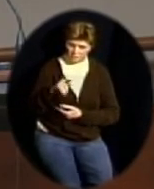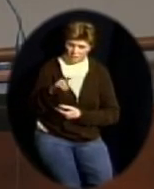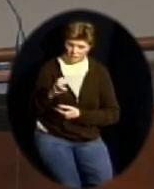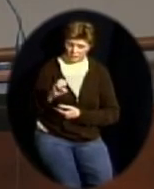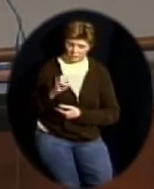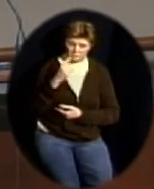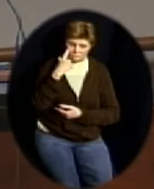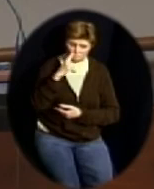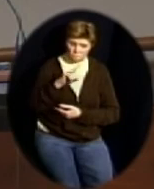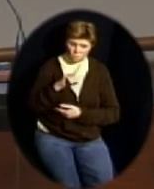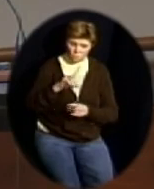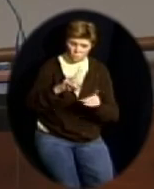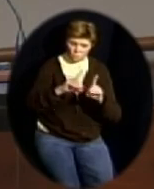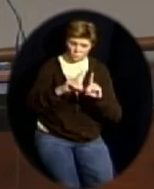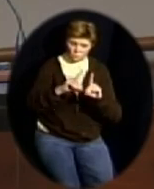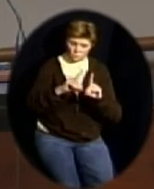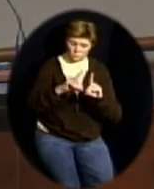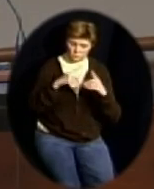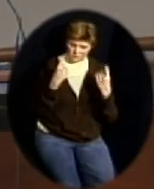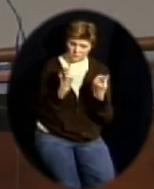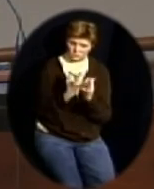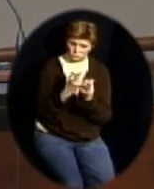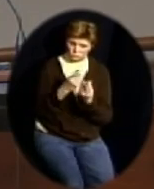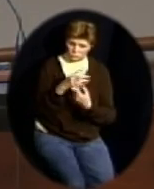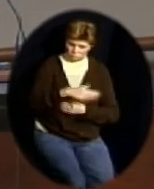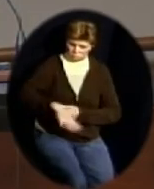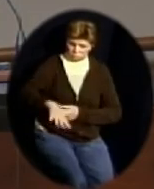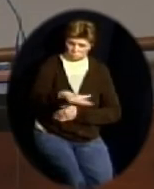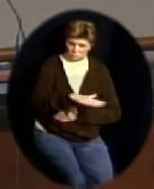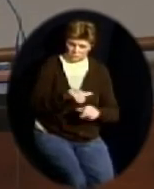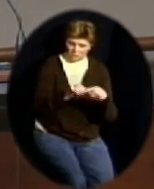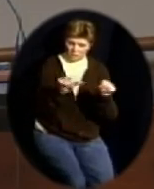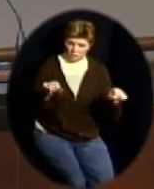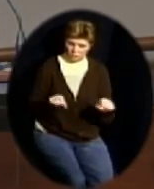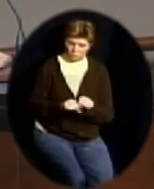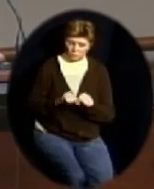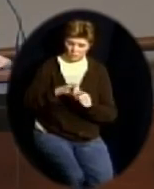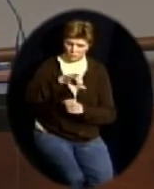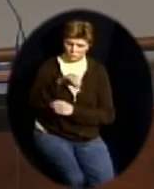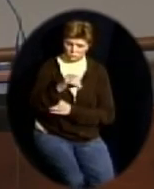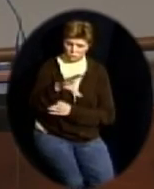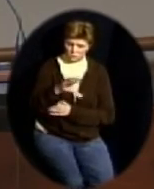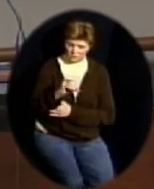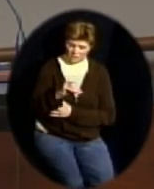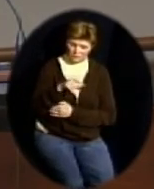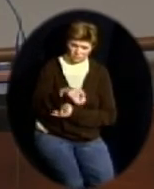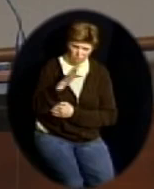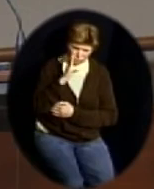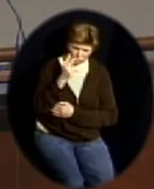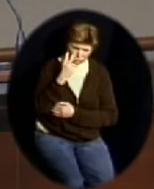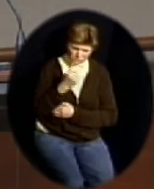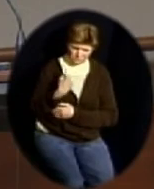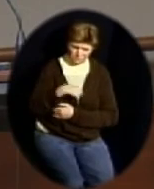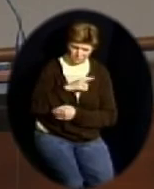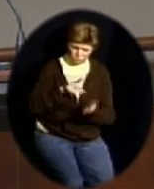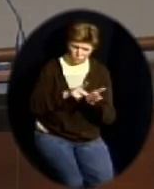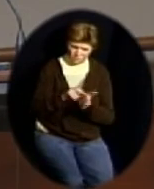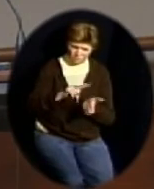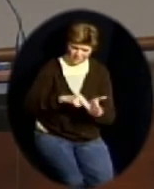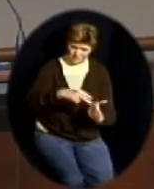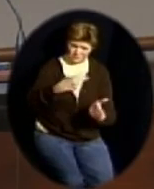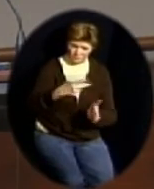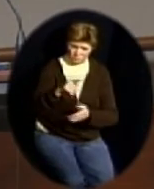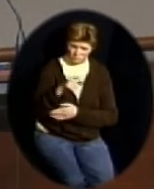past 4 or 5 years. The mill levy was increased, as you pointed out earlier, over 7% in